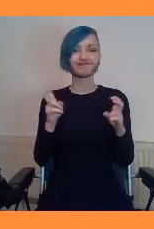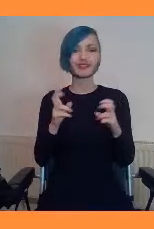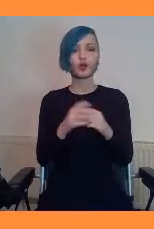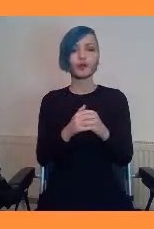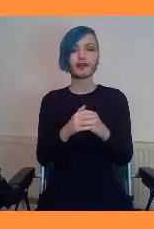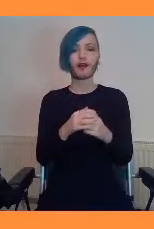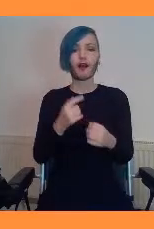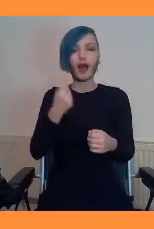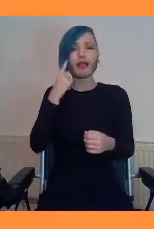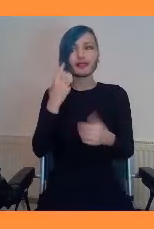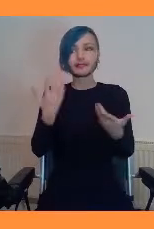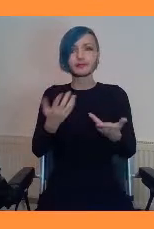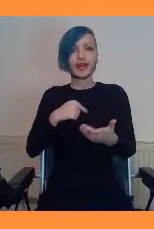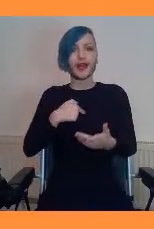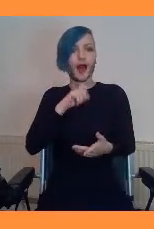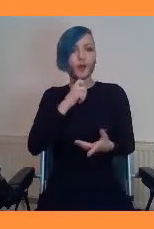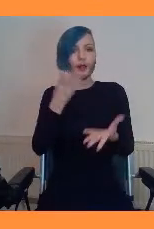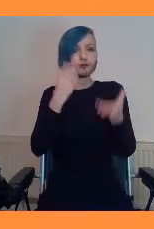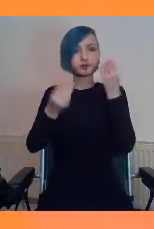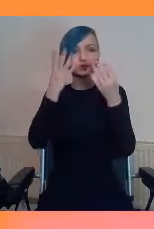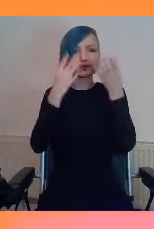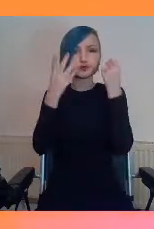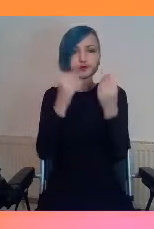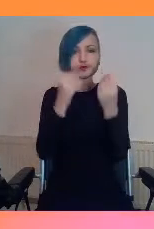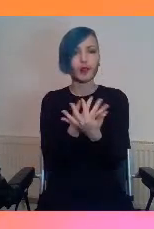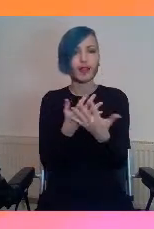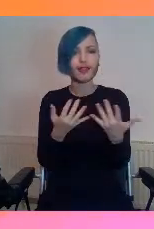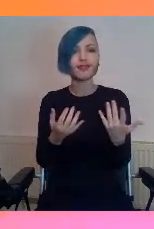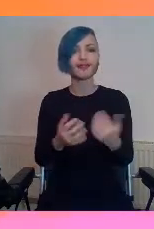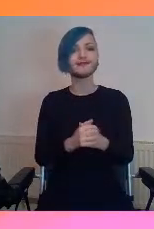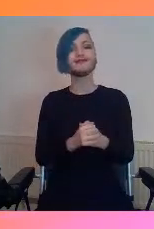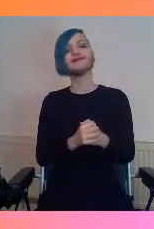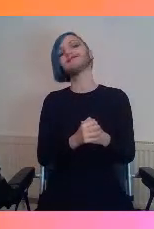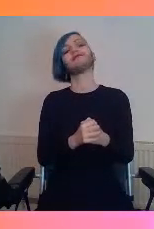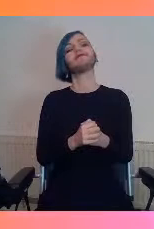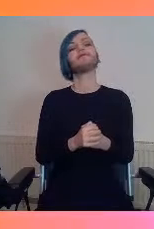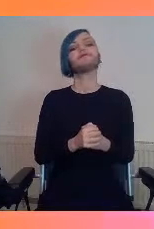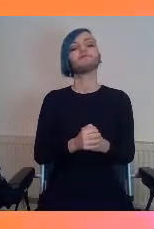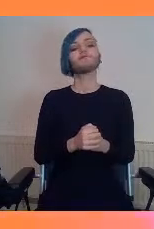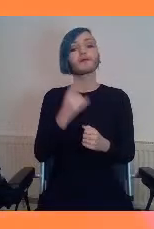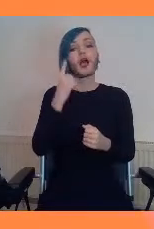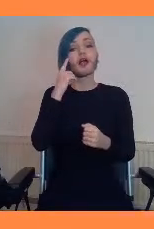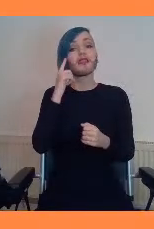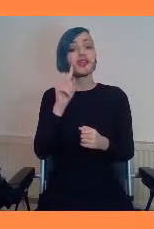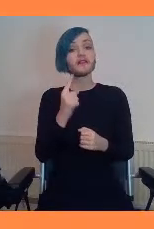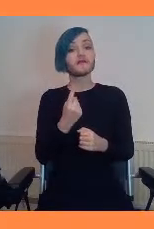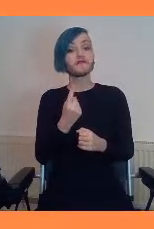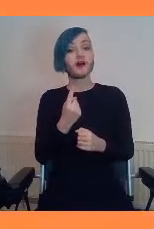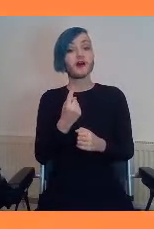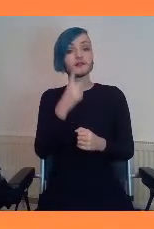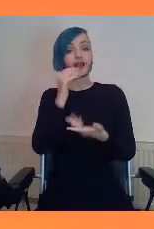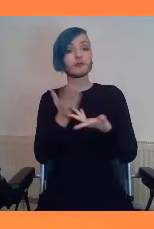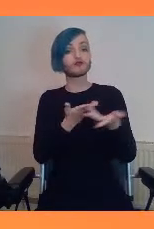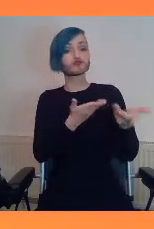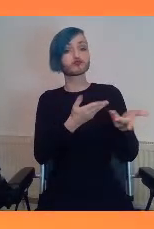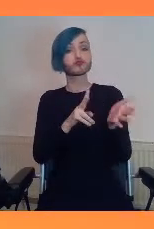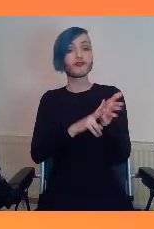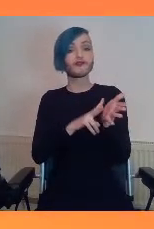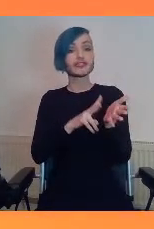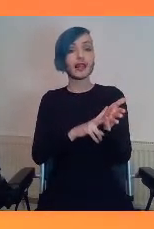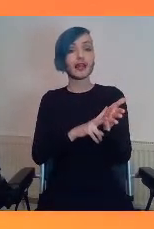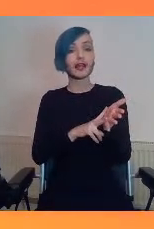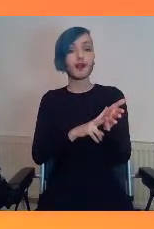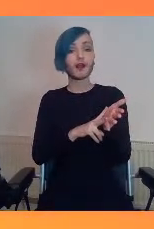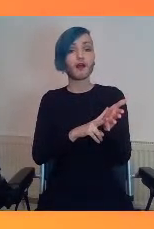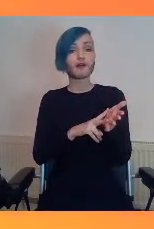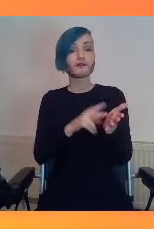yourselves. So I think at this moment it would be really good if we were to go over to Vitalina to sort of start